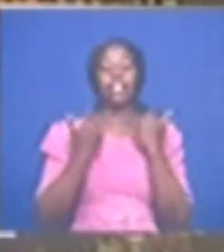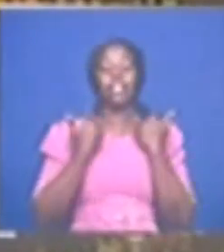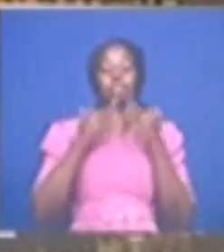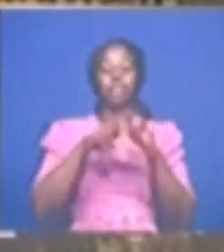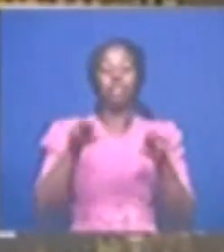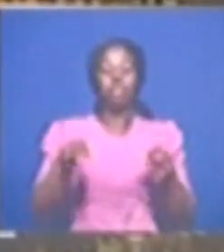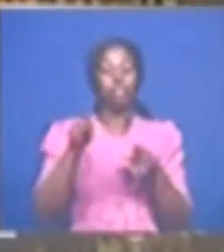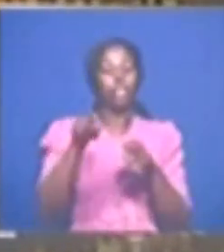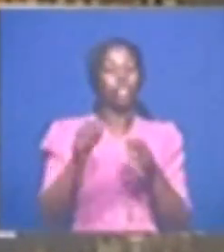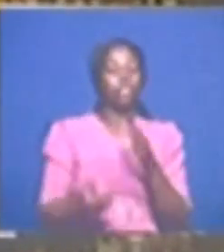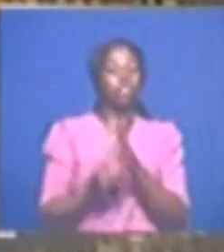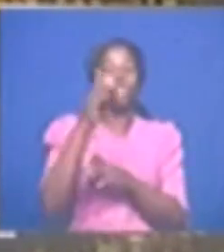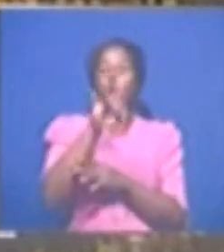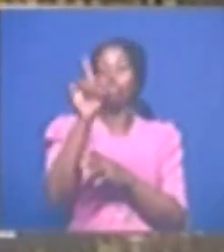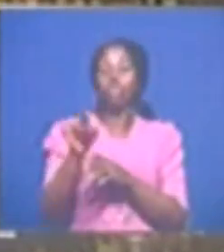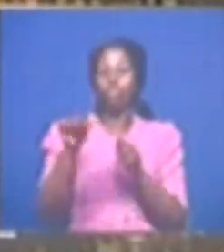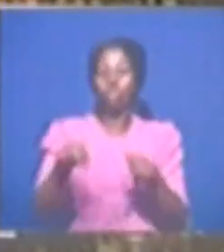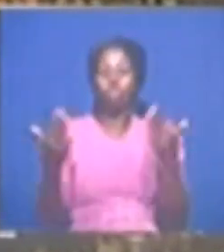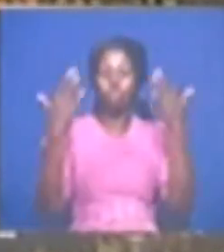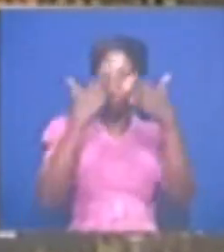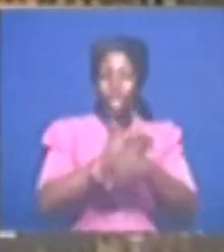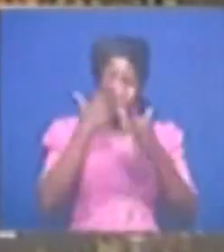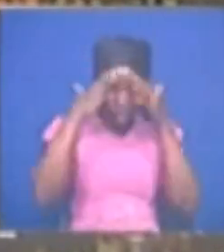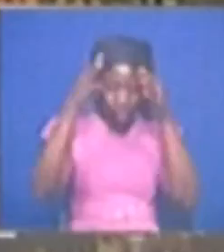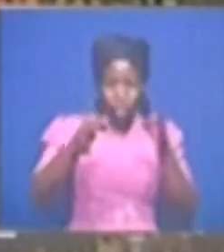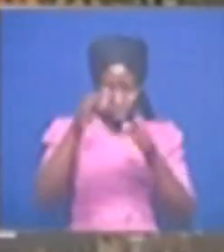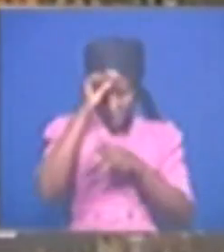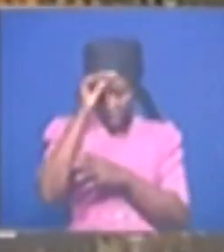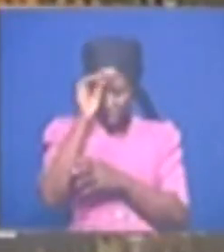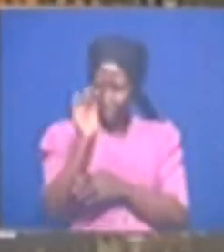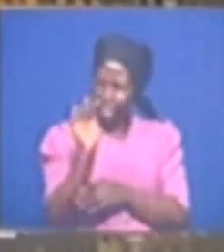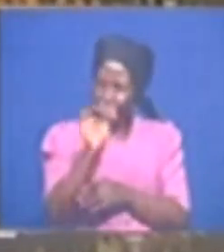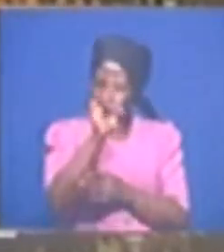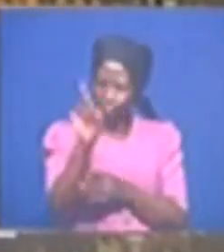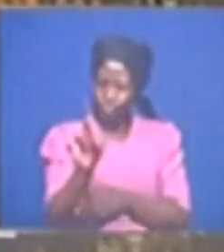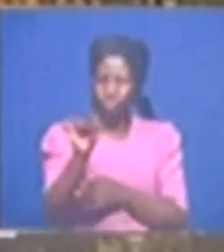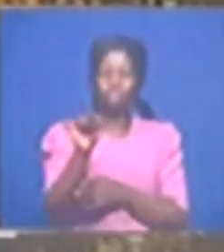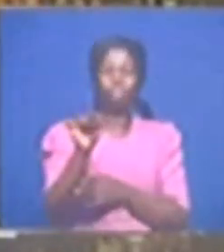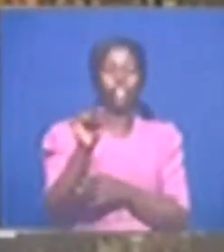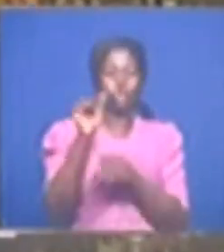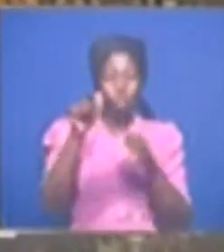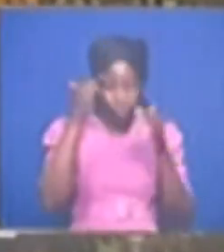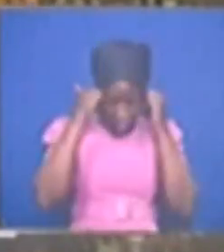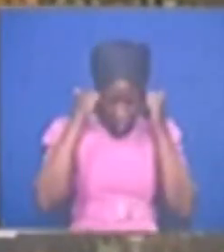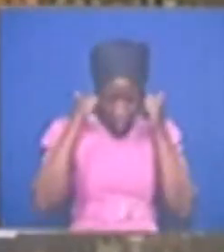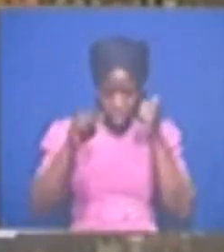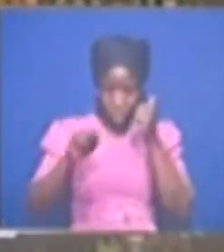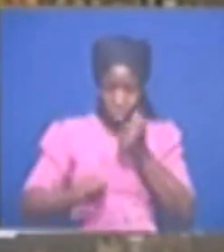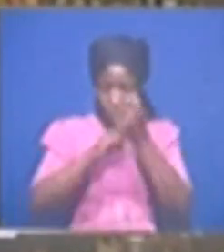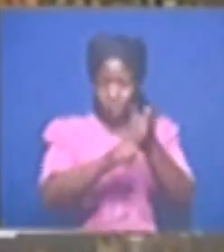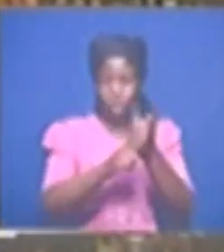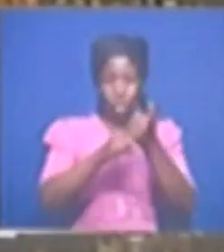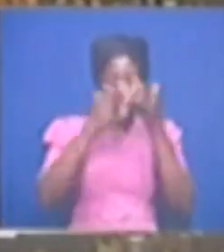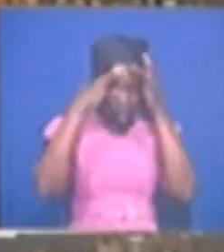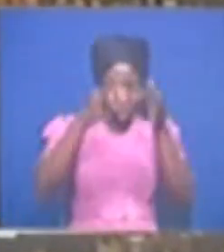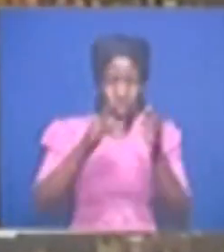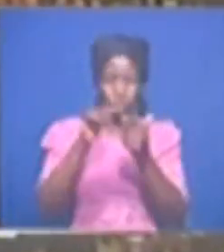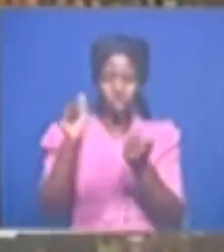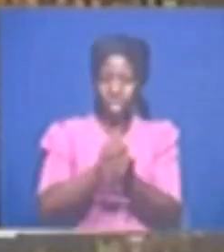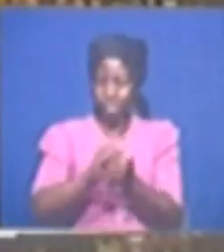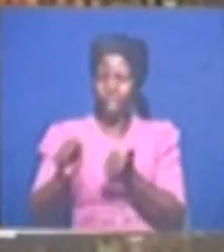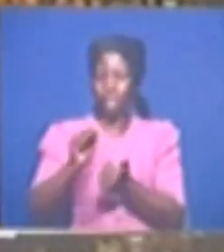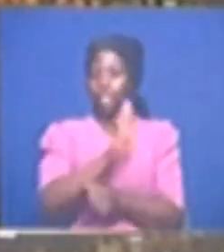interactive segment tonight, the drastic measures by the government. And we're asking you, do you support the move to disband the Moi Girls Board of Management? Do